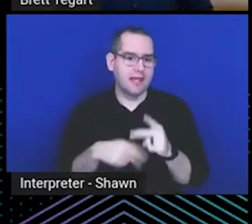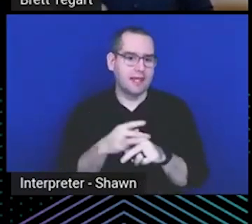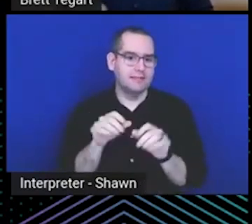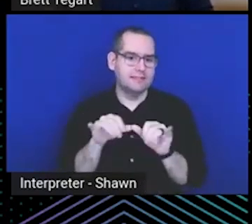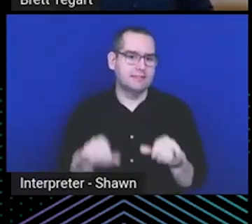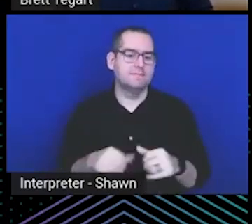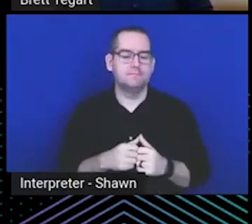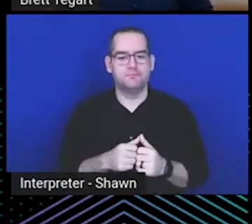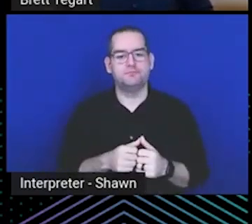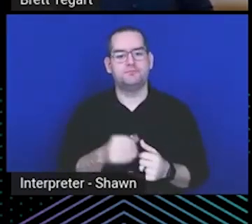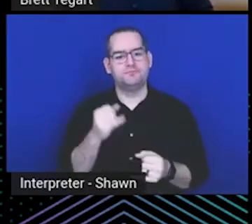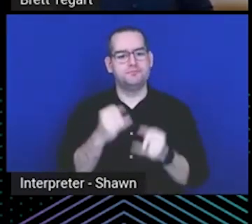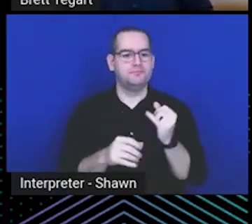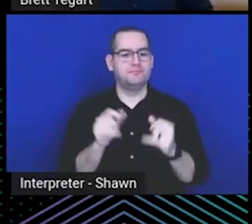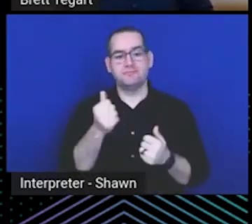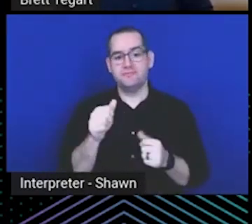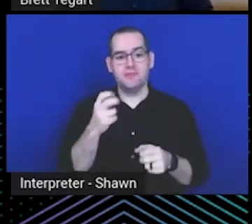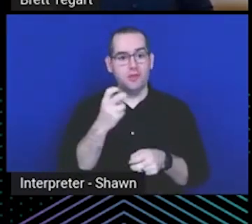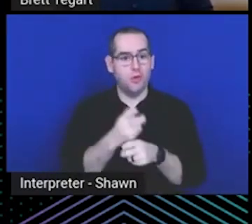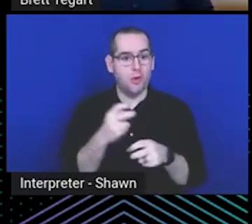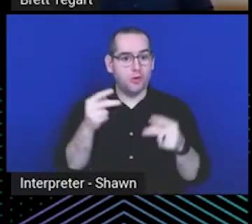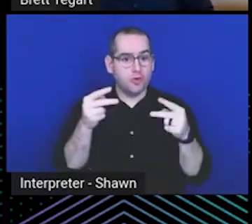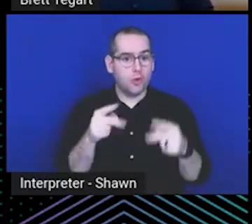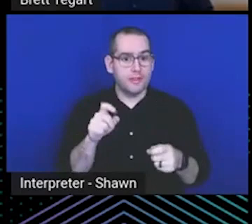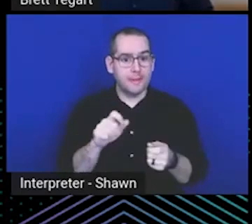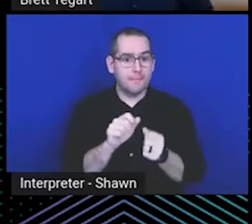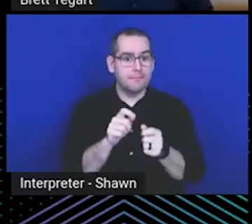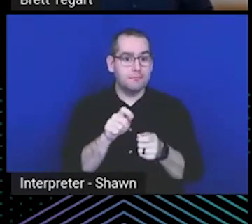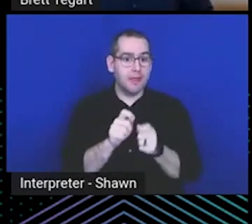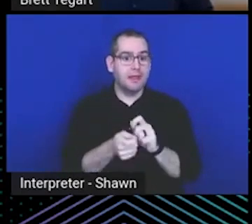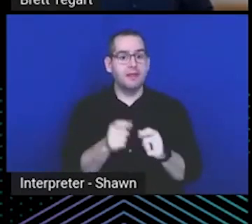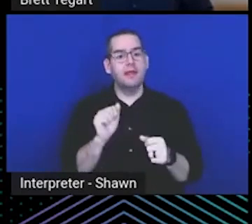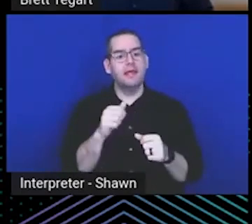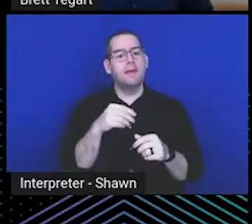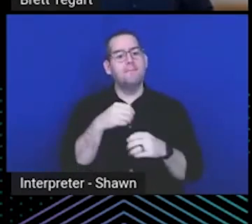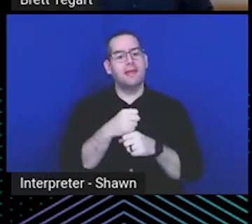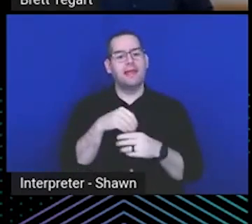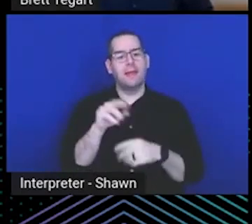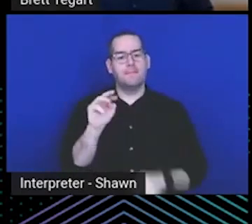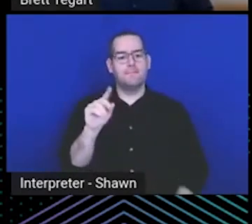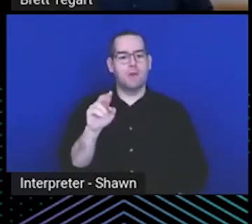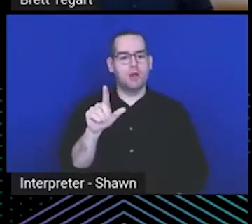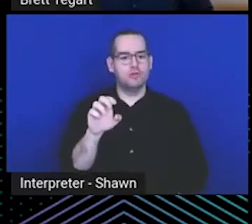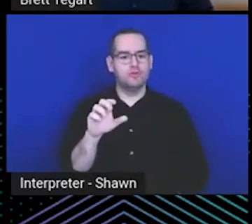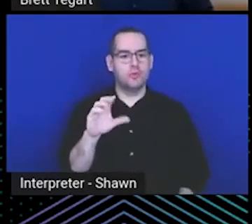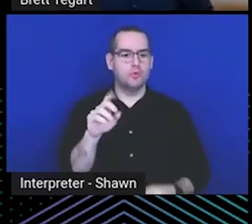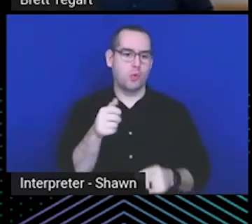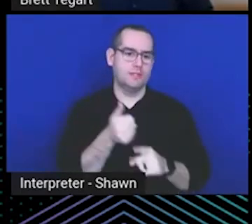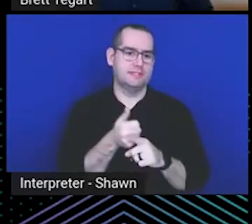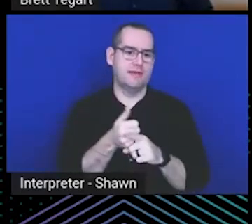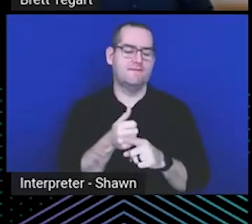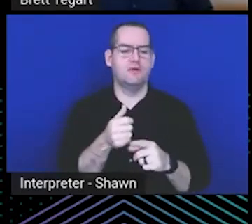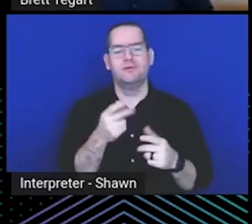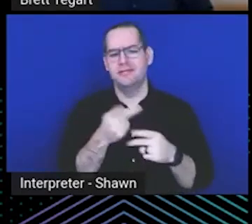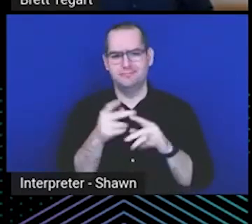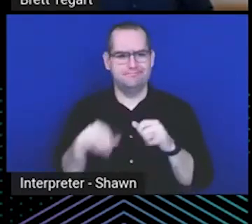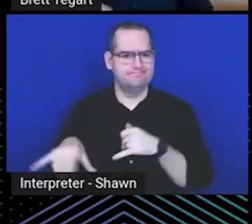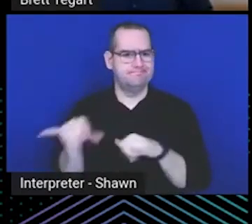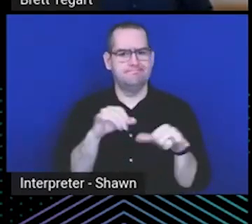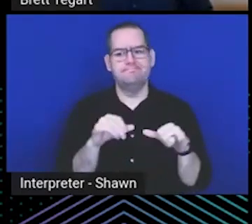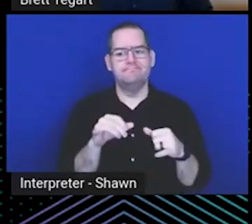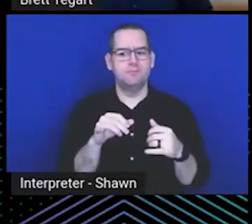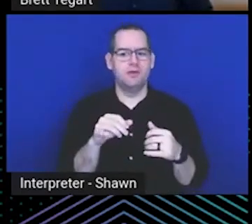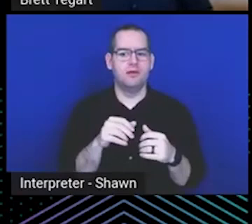And finally, if there are any hard codes that we need to make, we can make them in the module code itself. It keeps it simple, standardized, and it's also